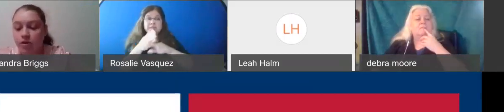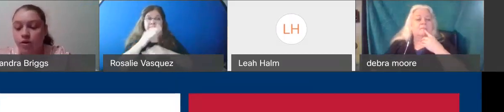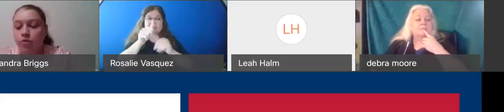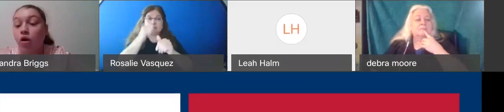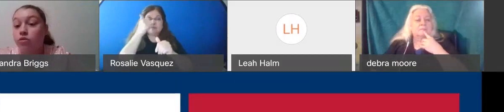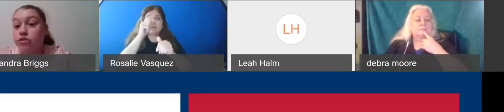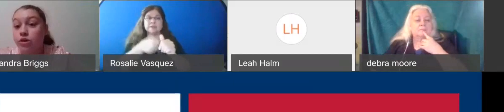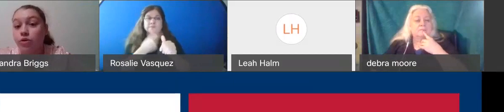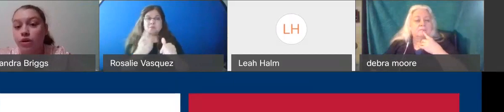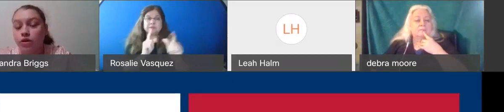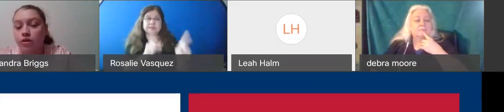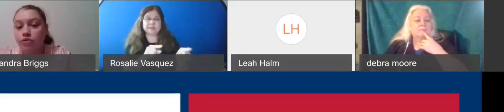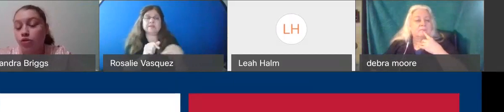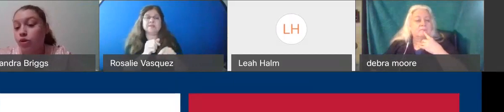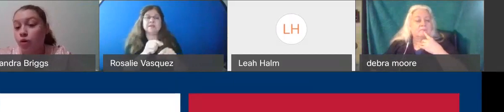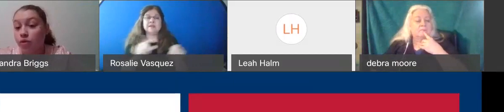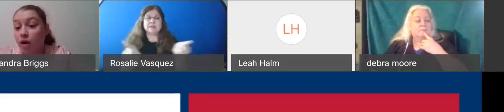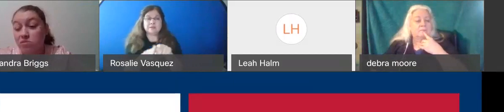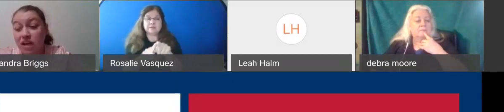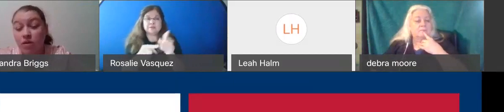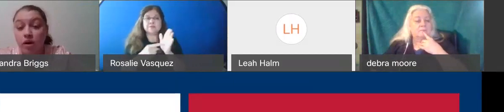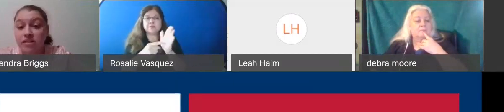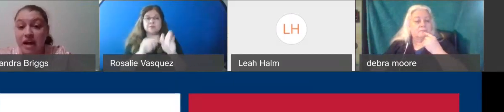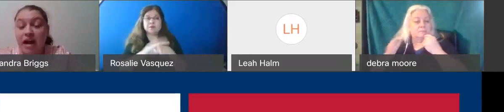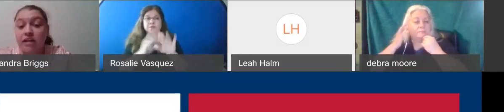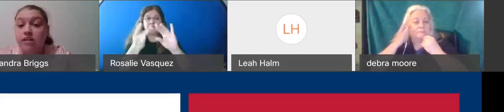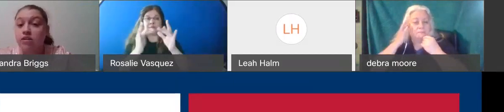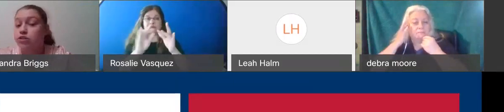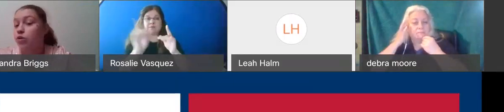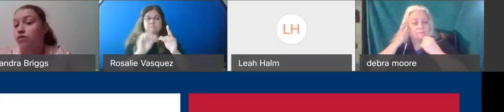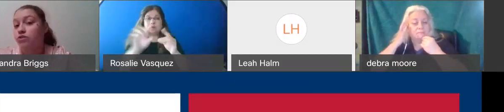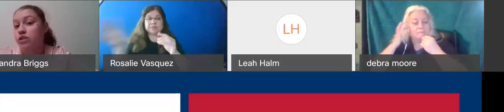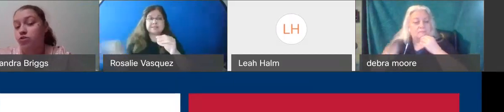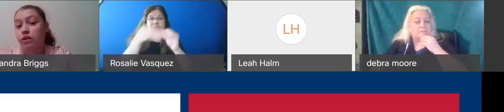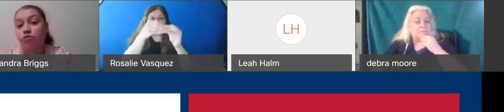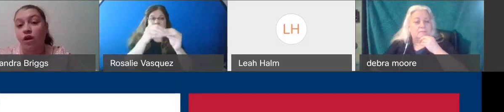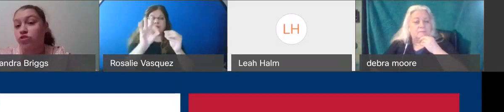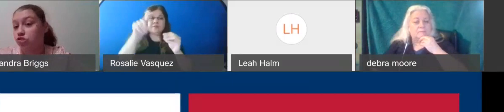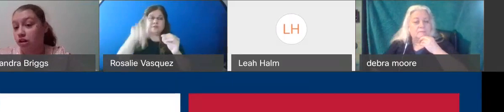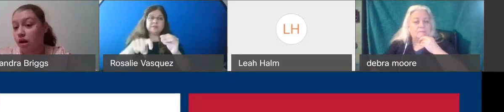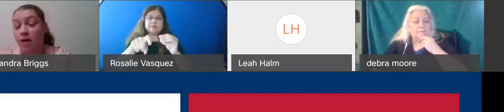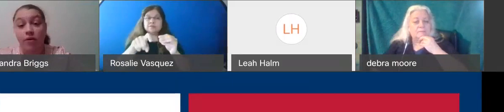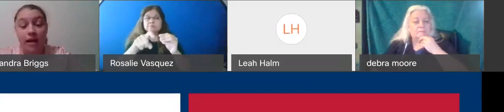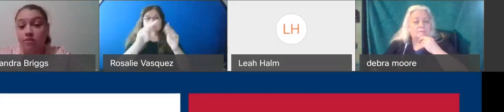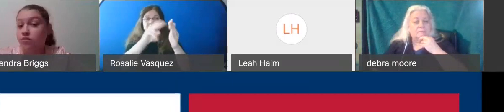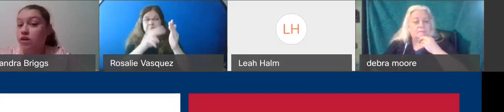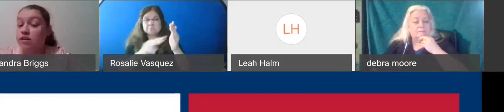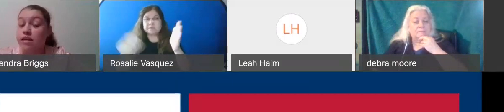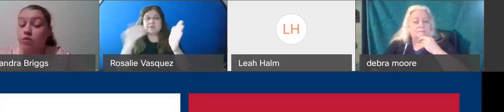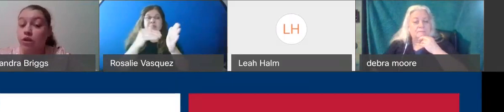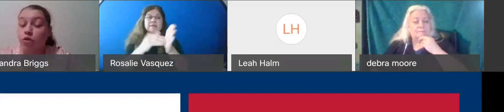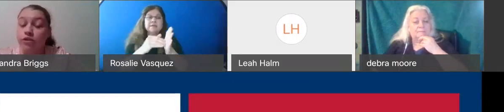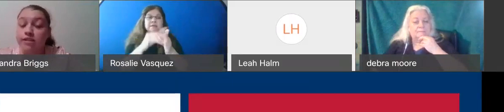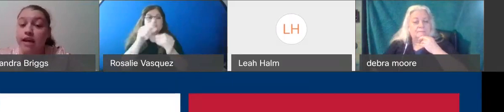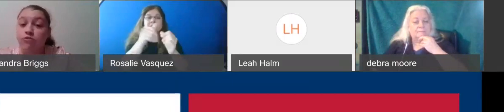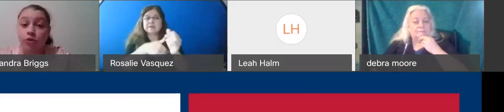attendance, and we will also show you on the website where it's added. So if you need to refresh about any of the